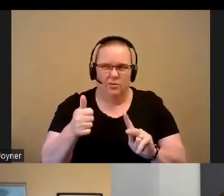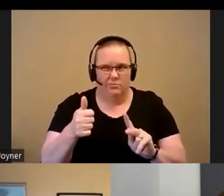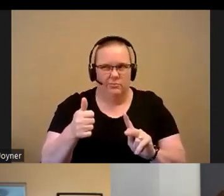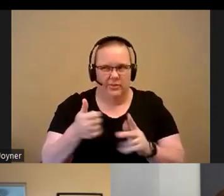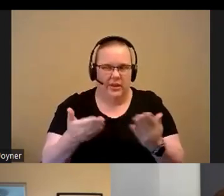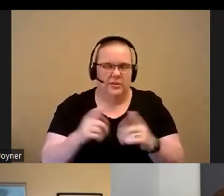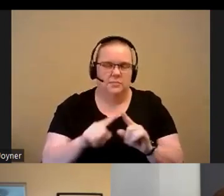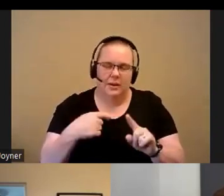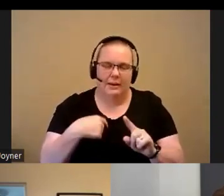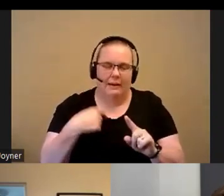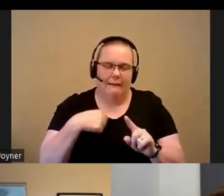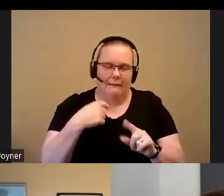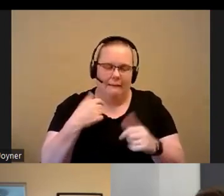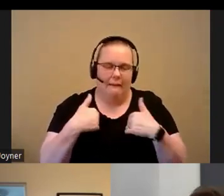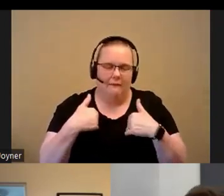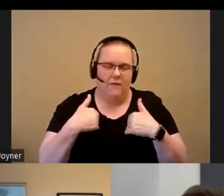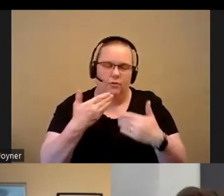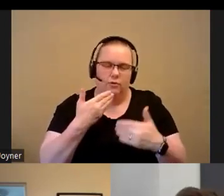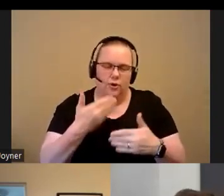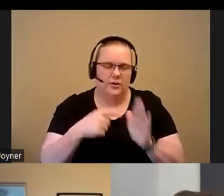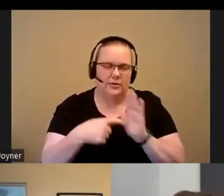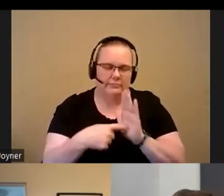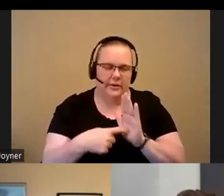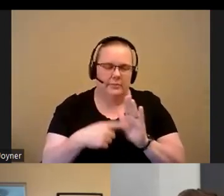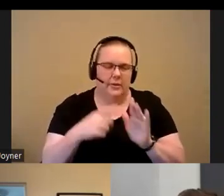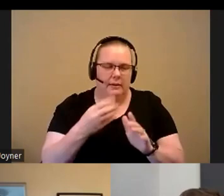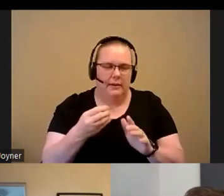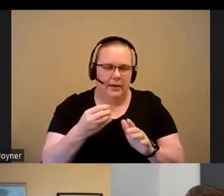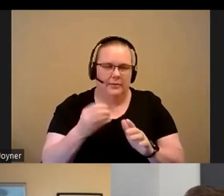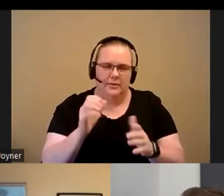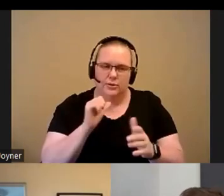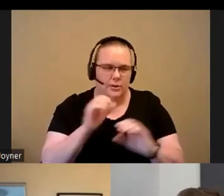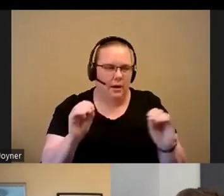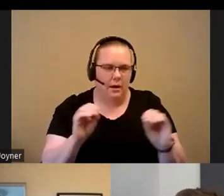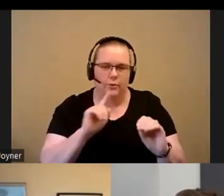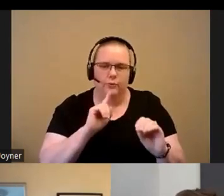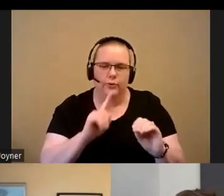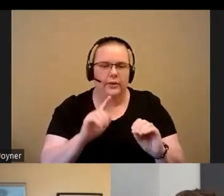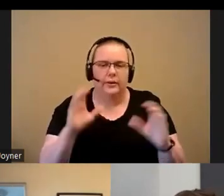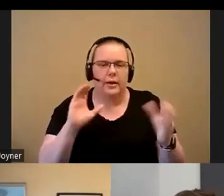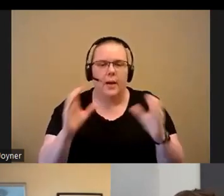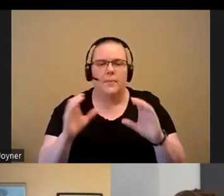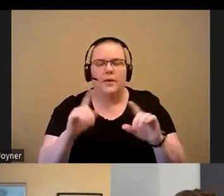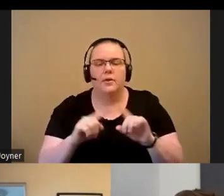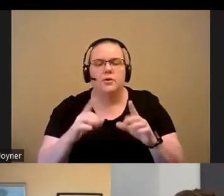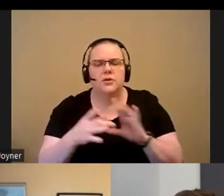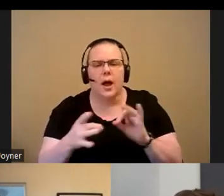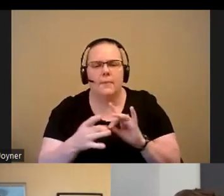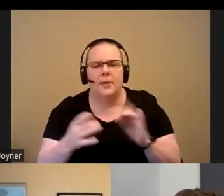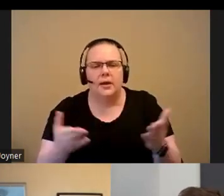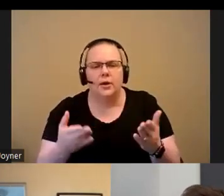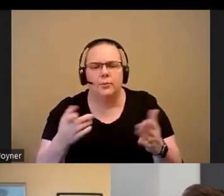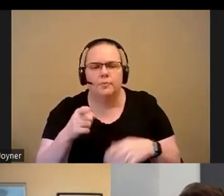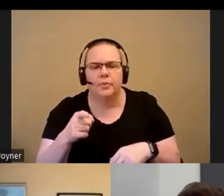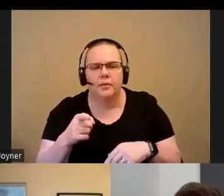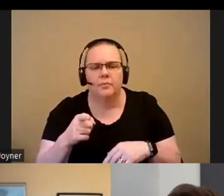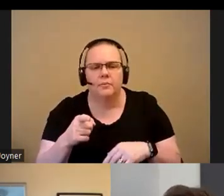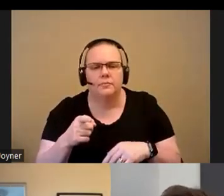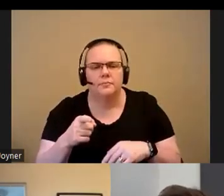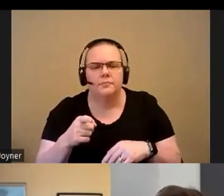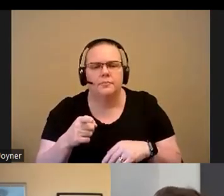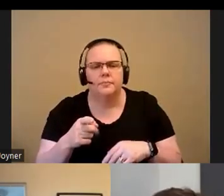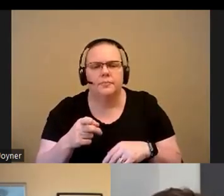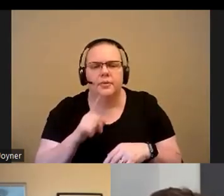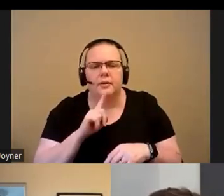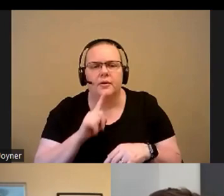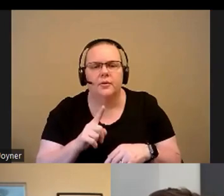it. There's a comment here that I just saw somebody ask. What about the